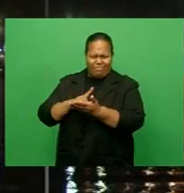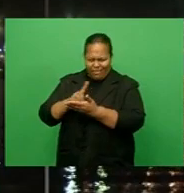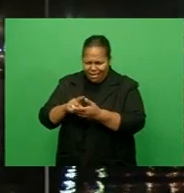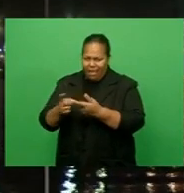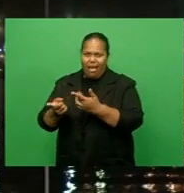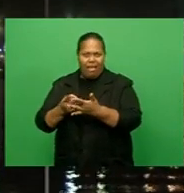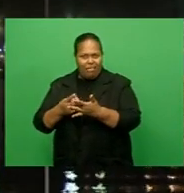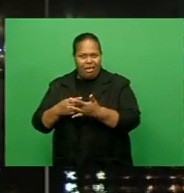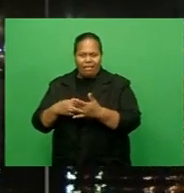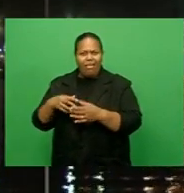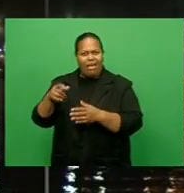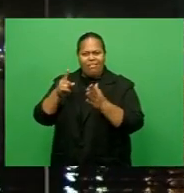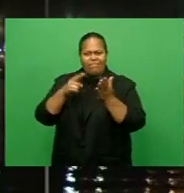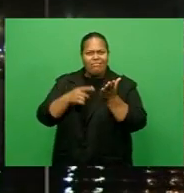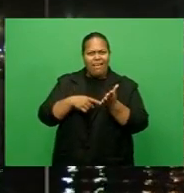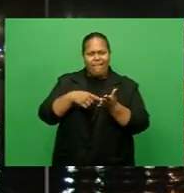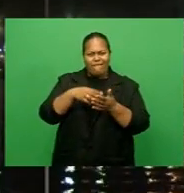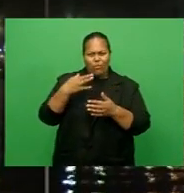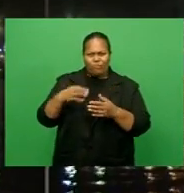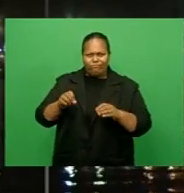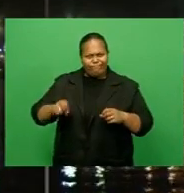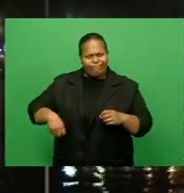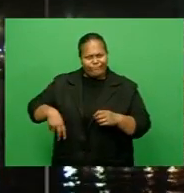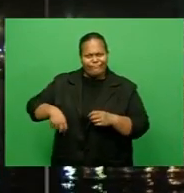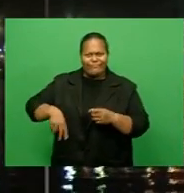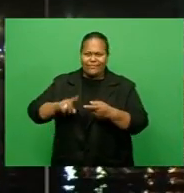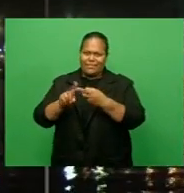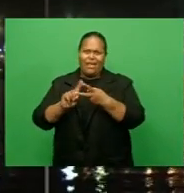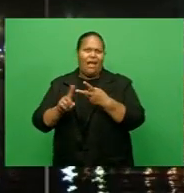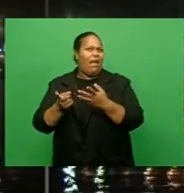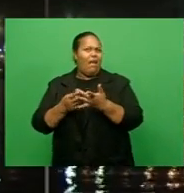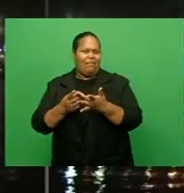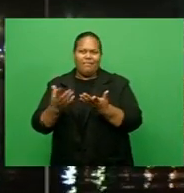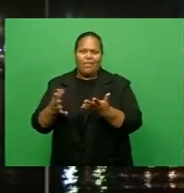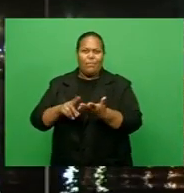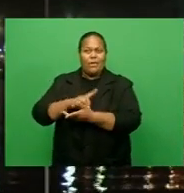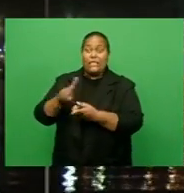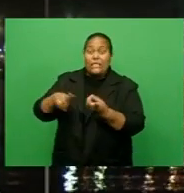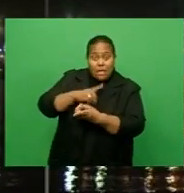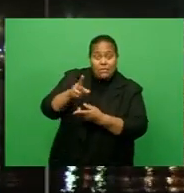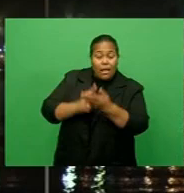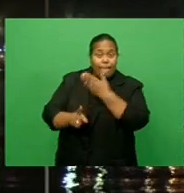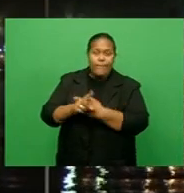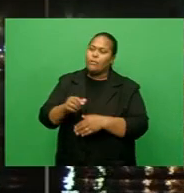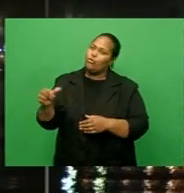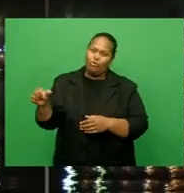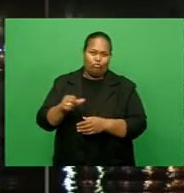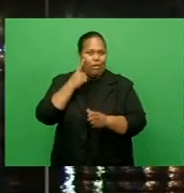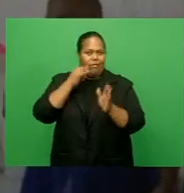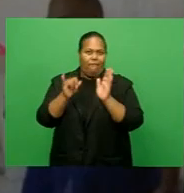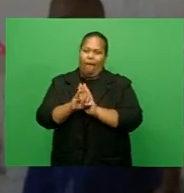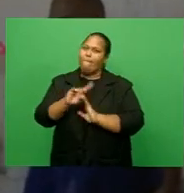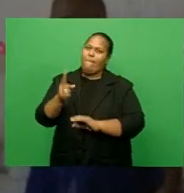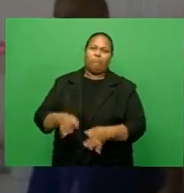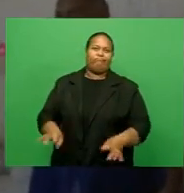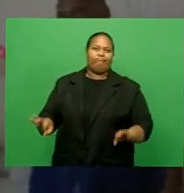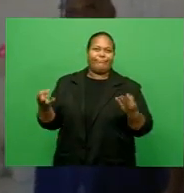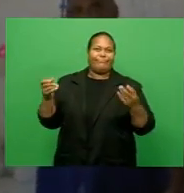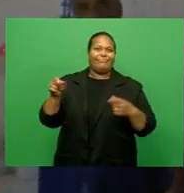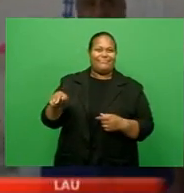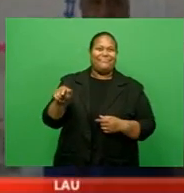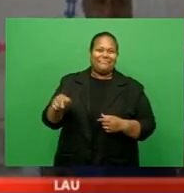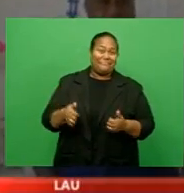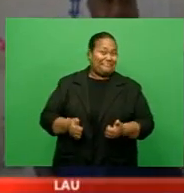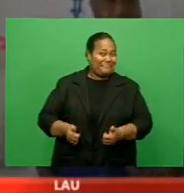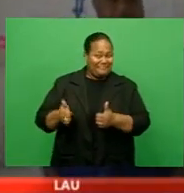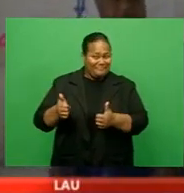after Tropical Cyclone Harold, when such diseases usually take a toll. Chasai Nanunga has more. The